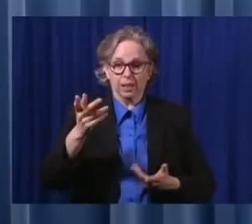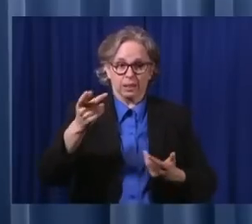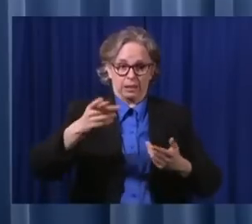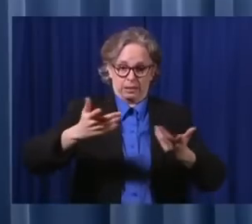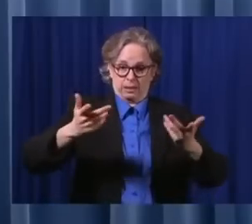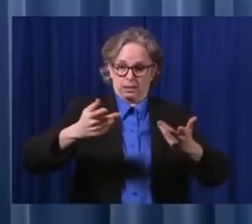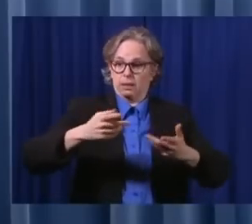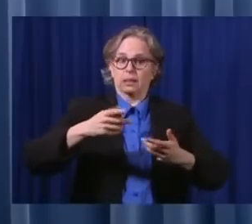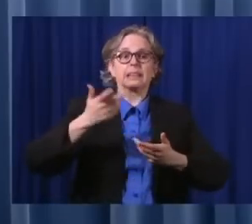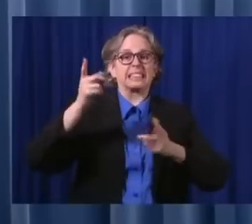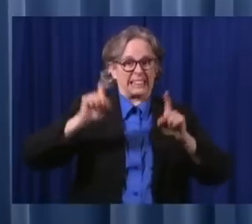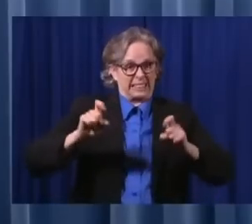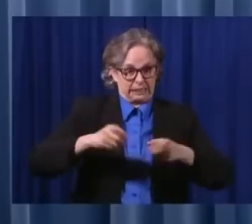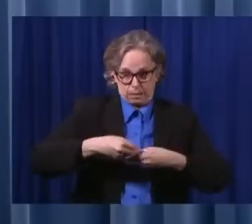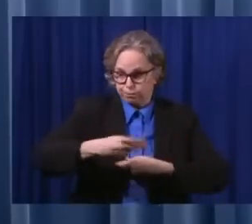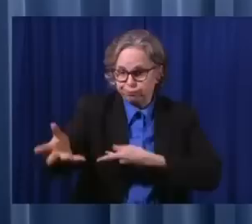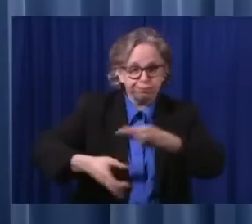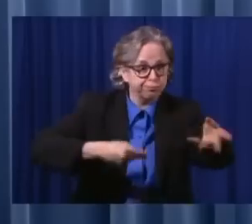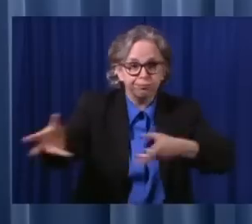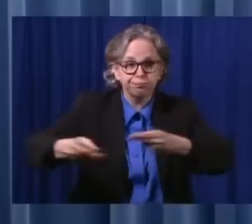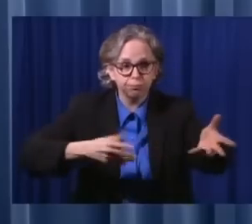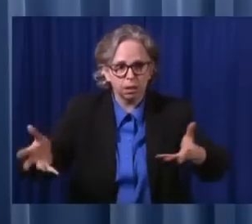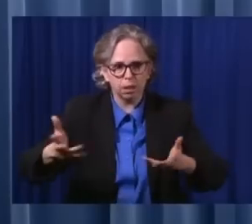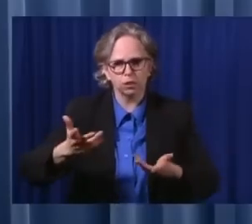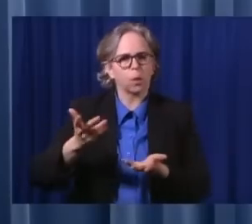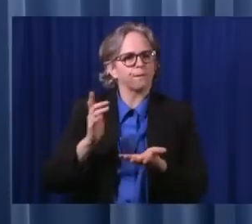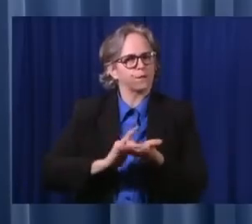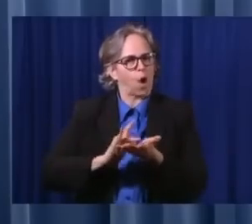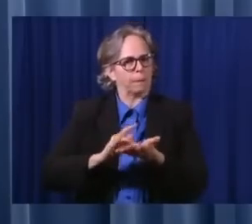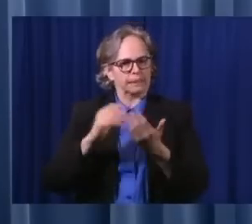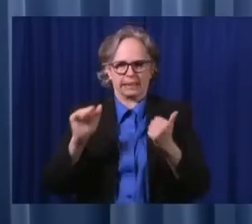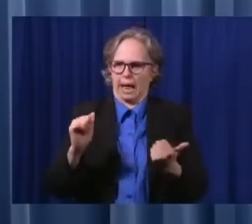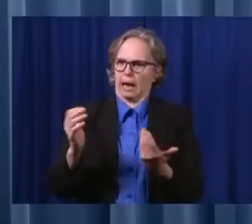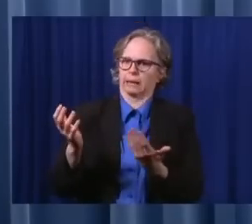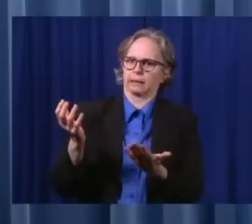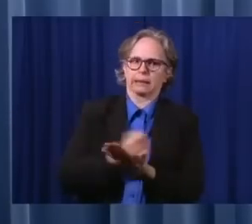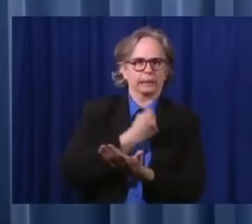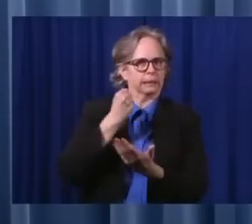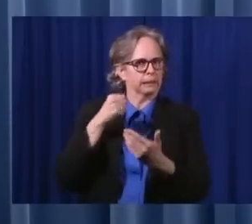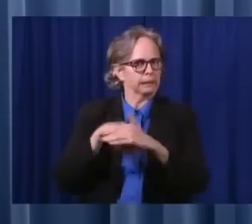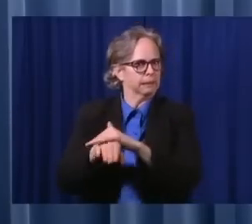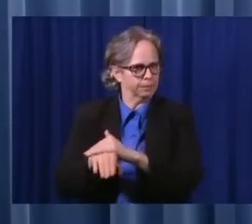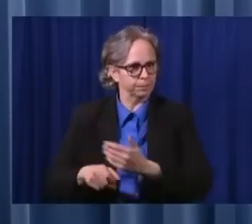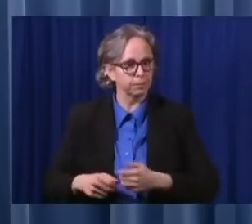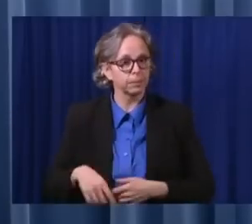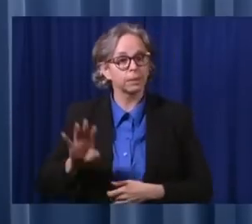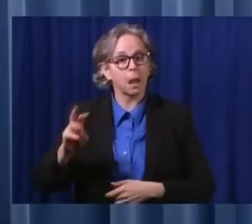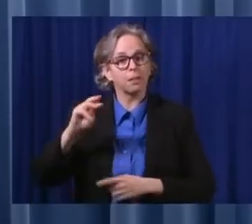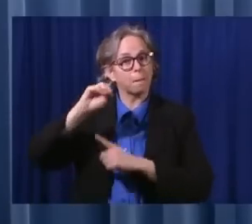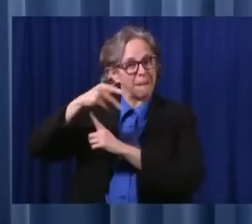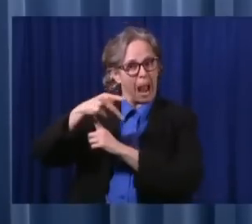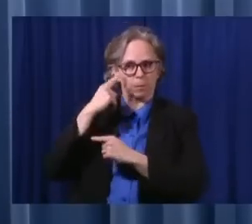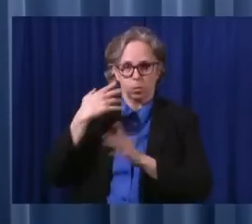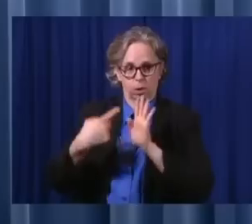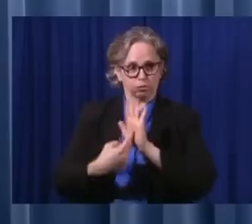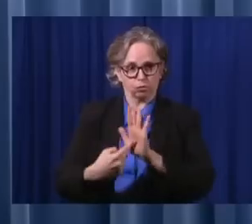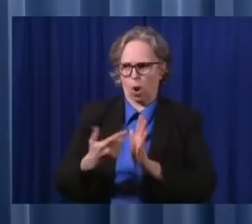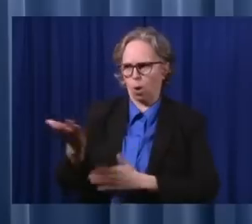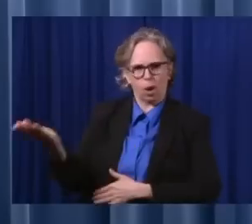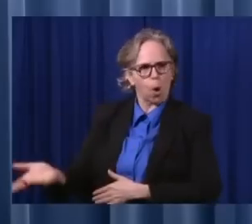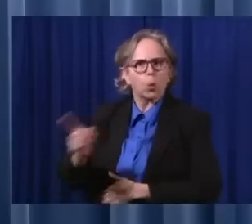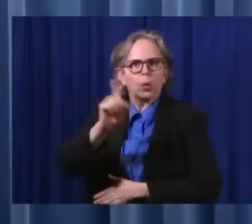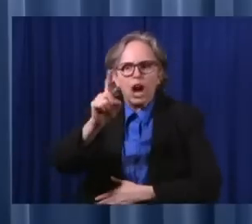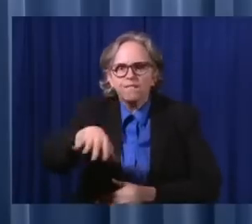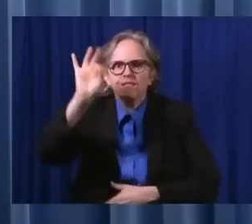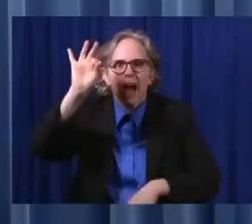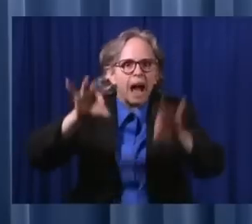map on our website that shows COVID-19 testing centers. This map includes community health centers as well